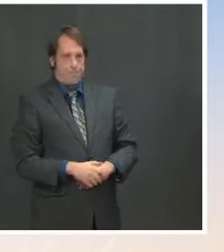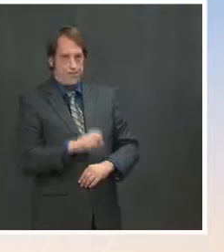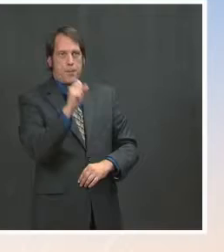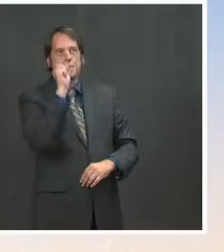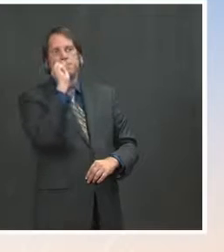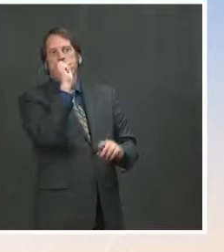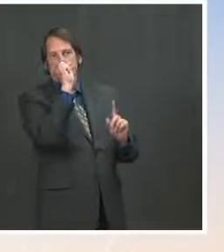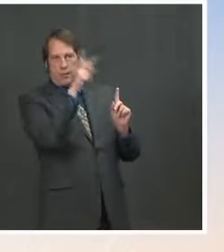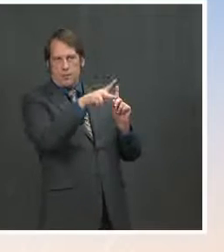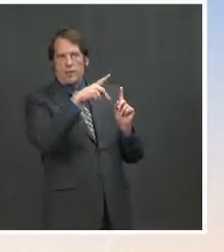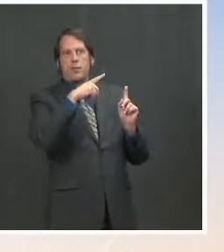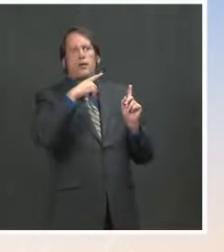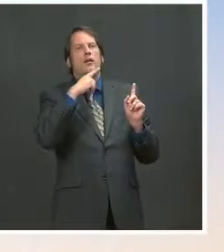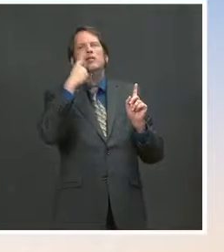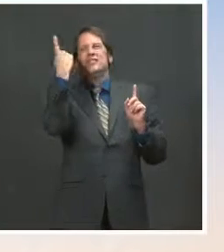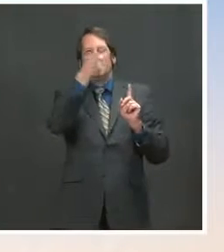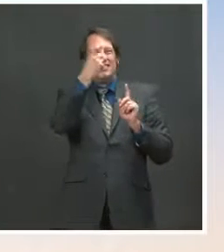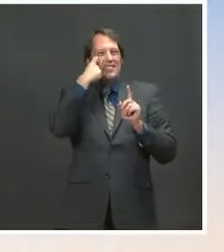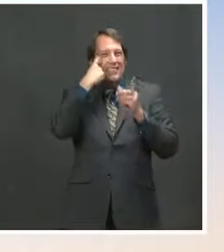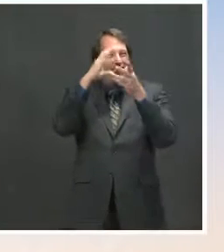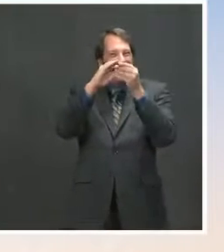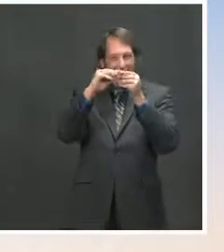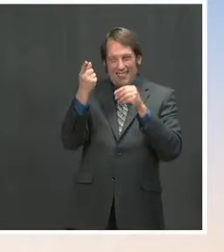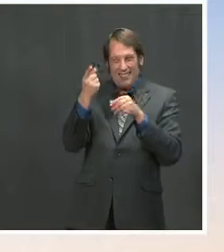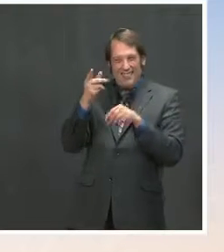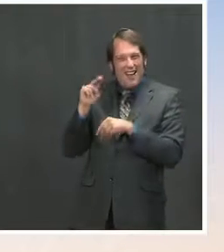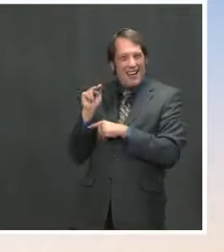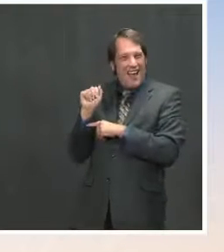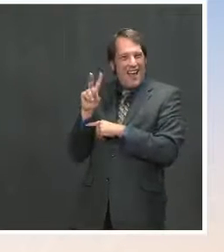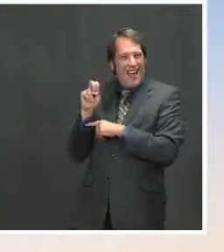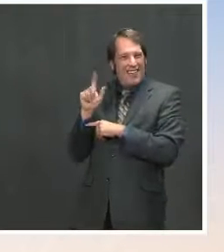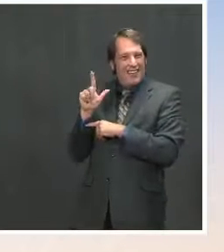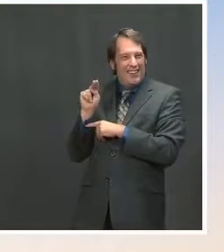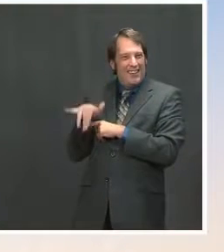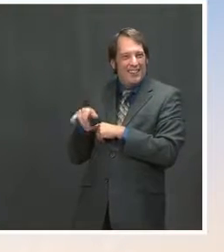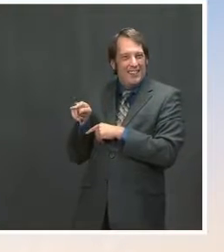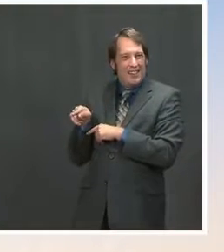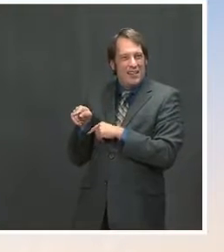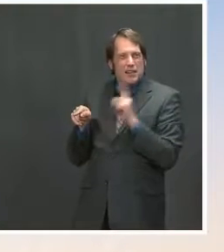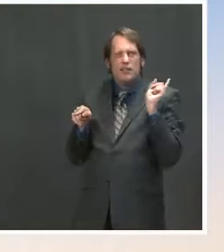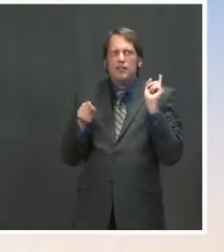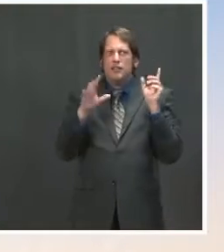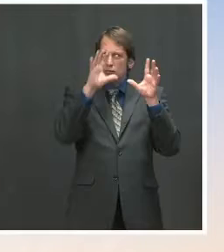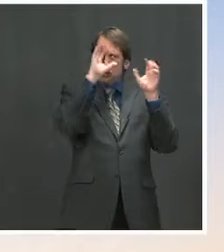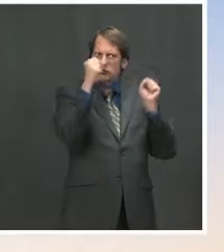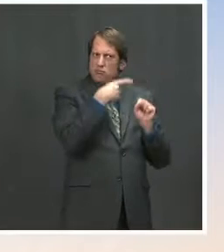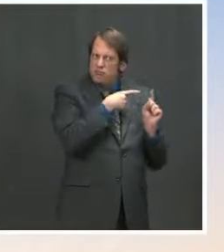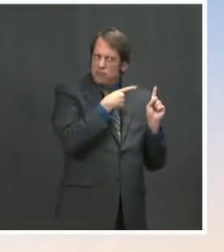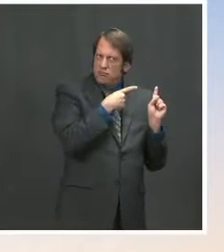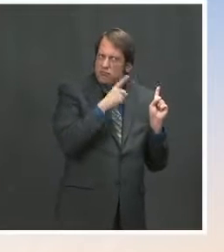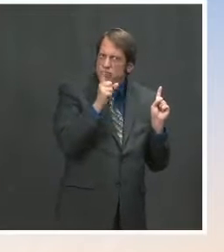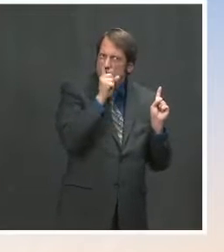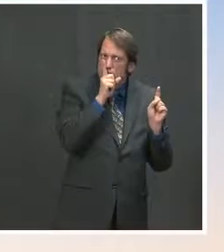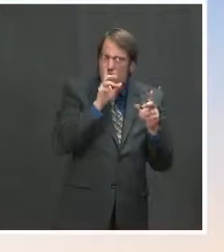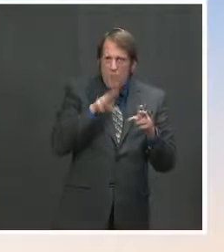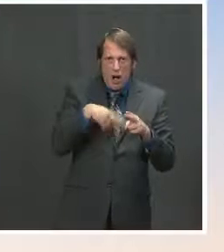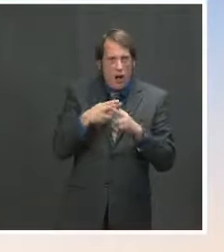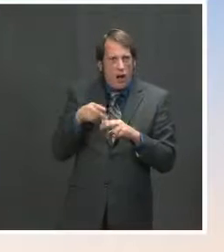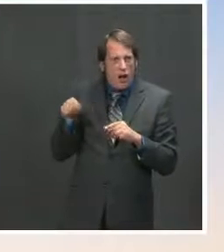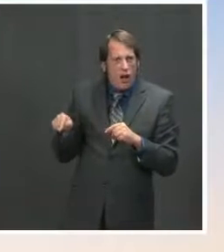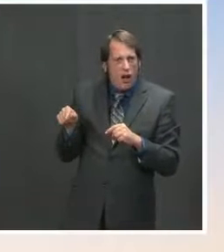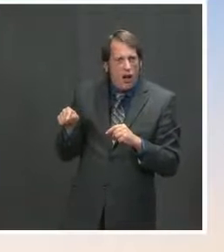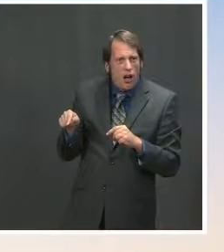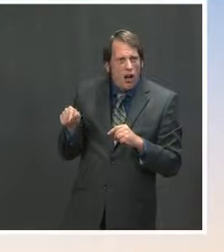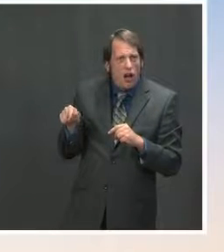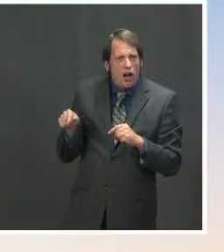course, last week said that President Biden didn't mention him in their call. Any reason why his name hasn't been in the readouts? Well,